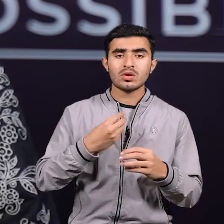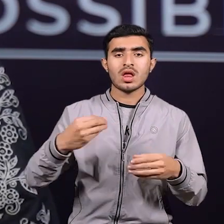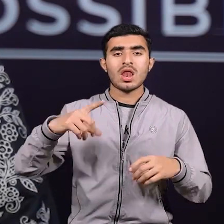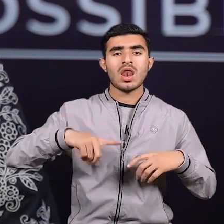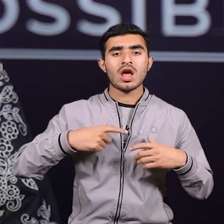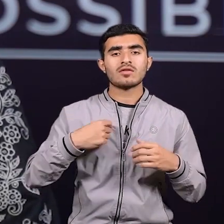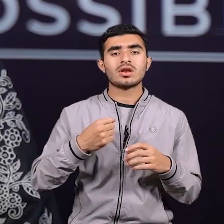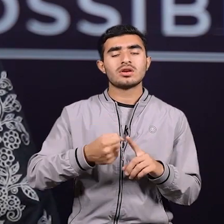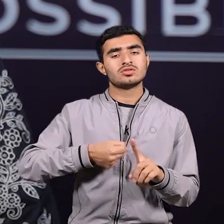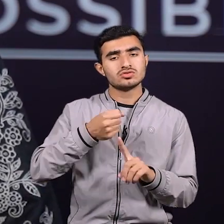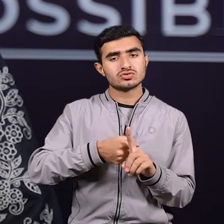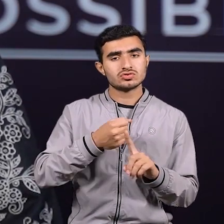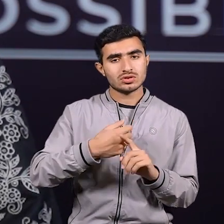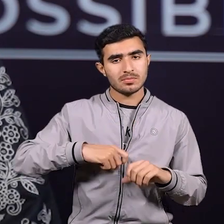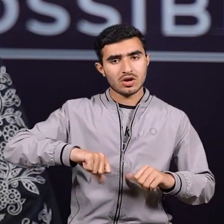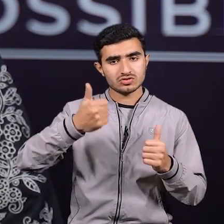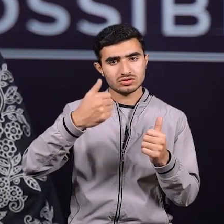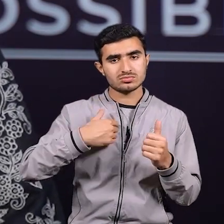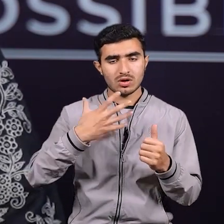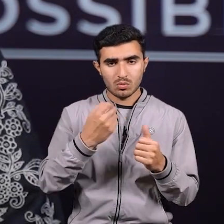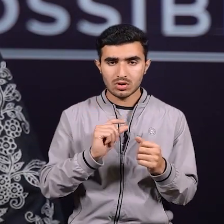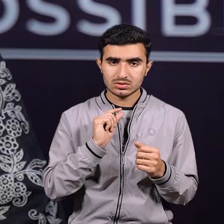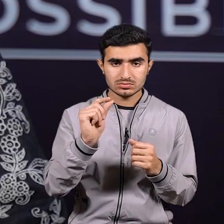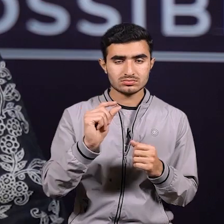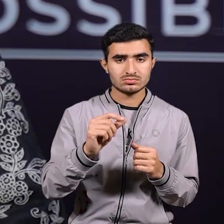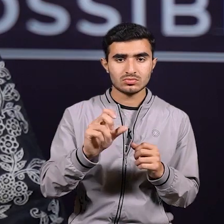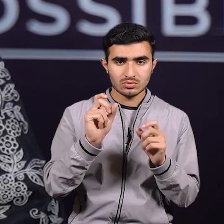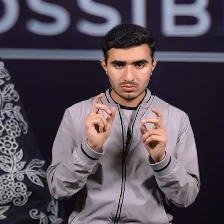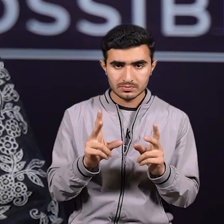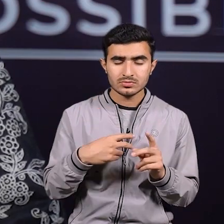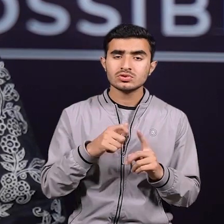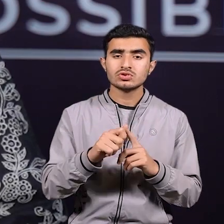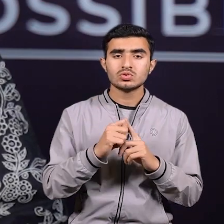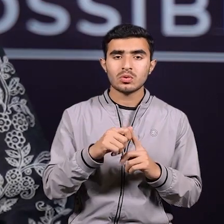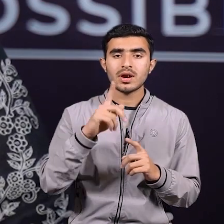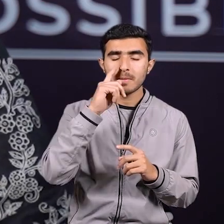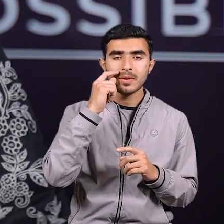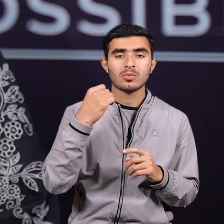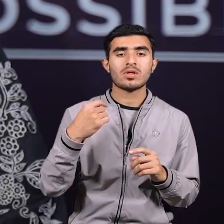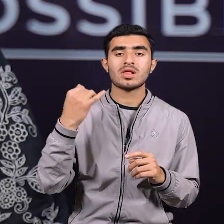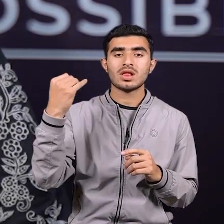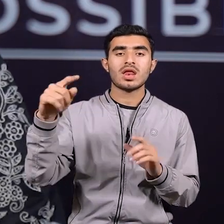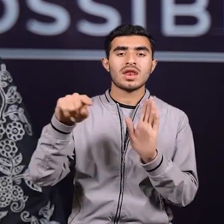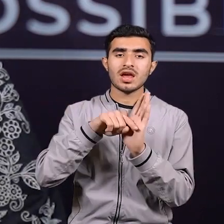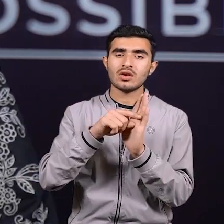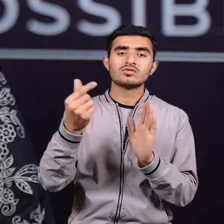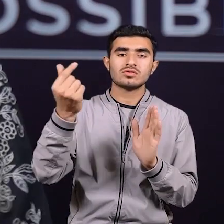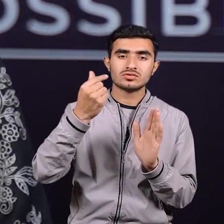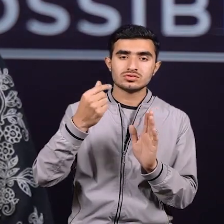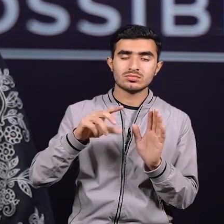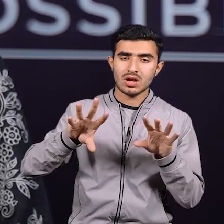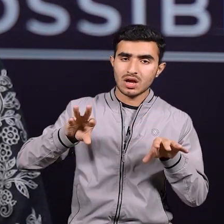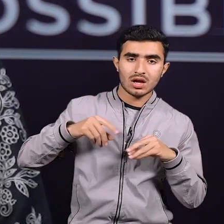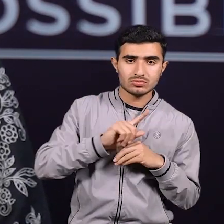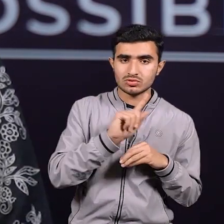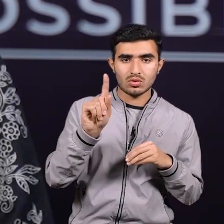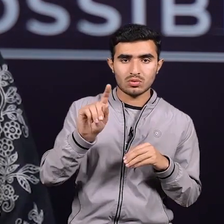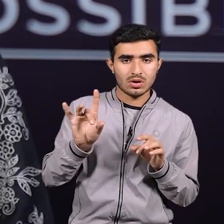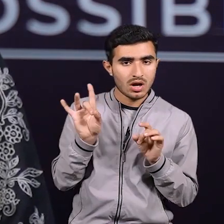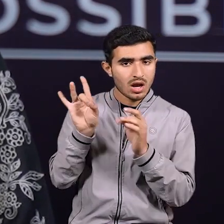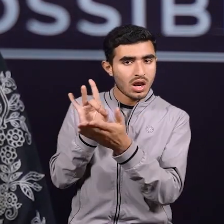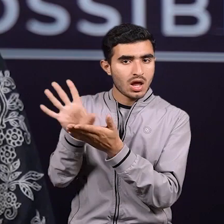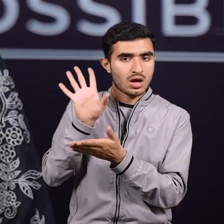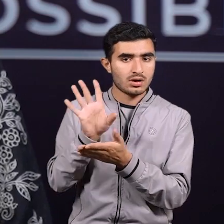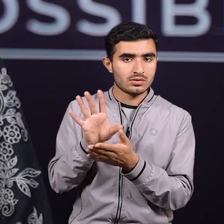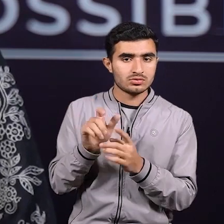I kept dedicated to my ambition, I am coming one step closer to achieving my dreams.